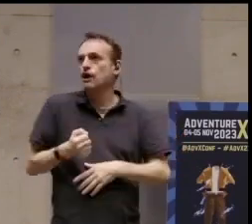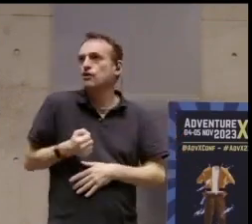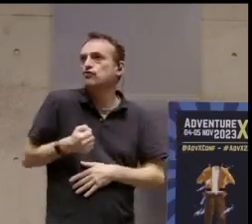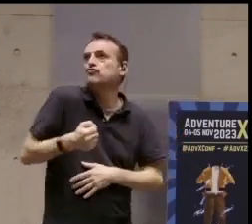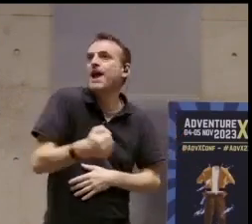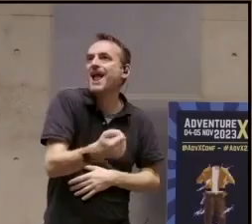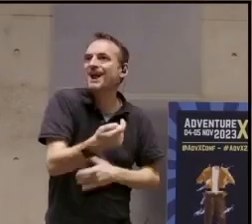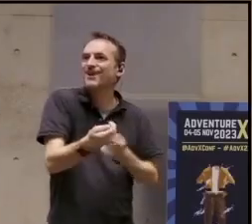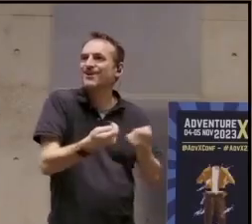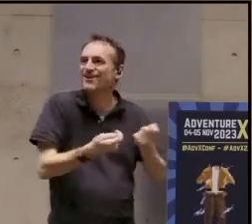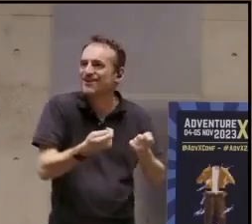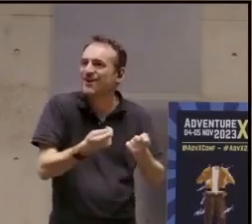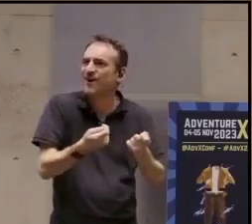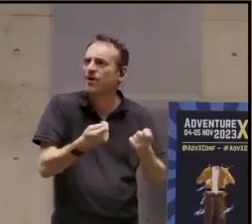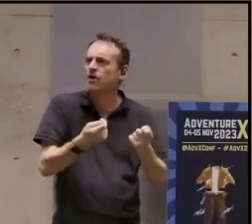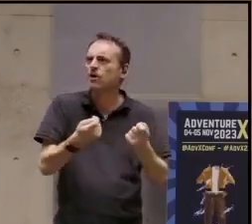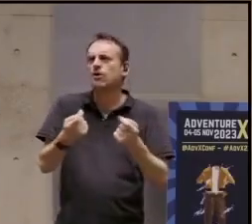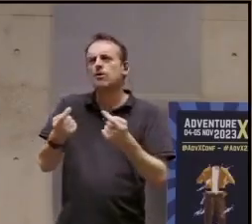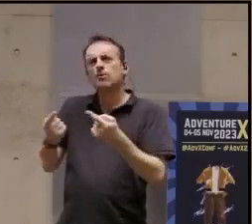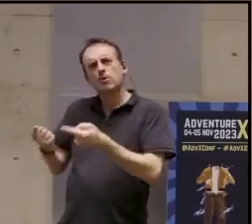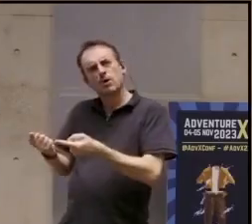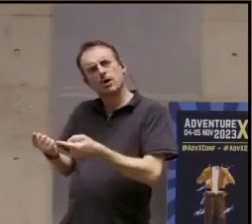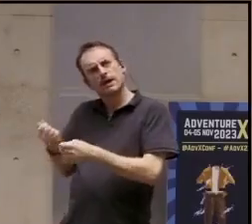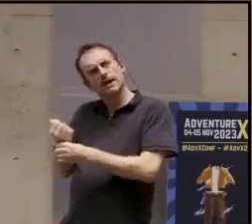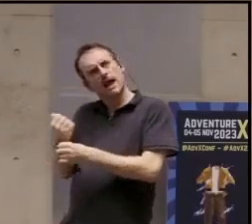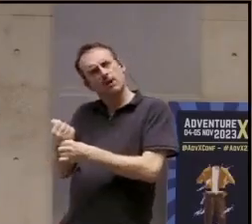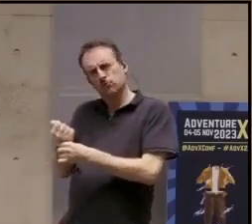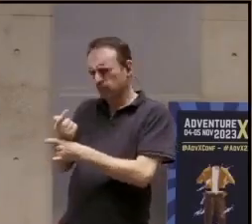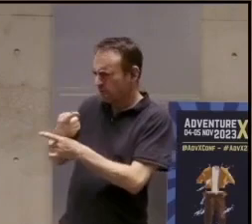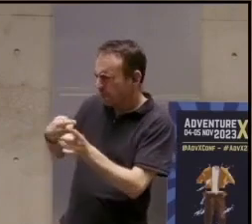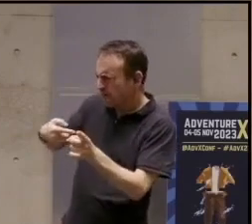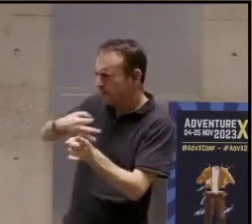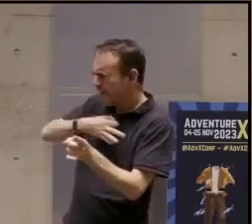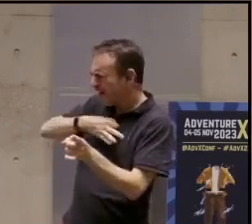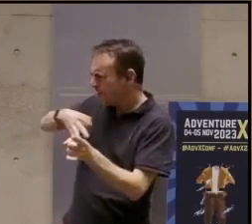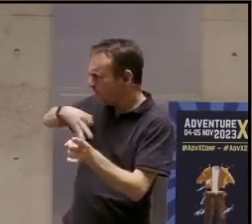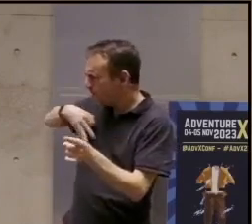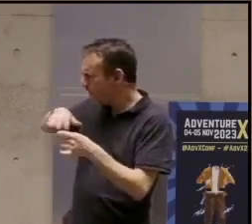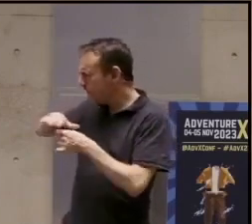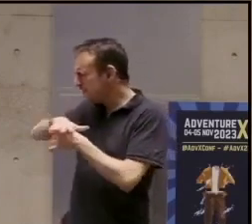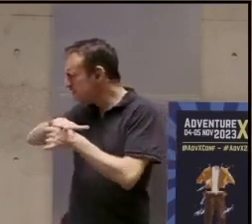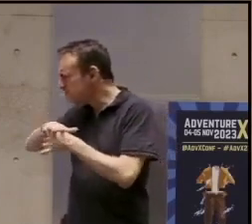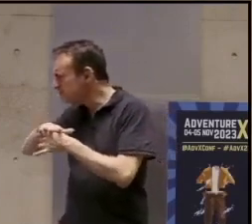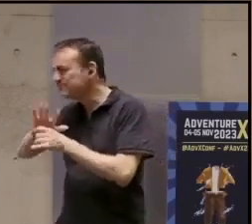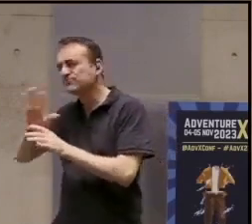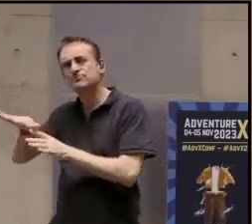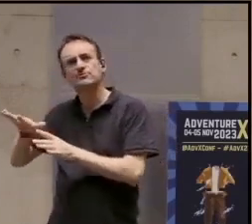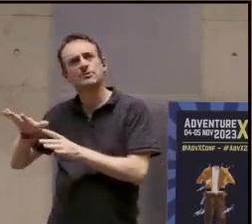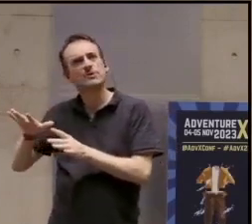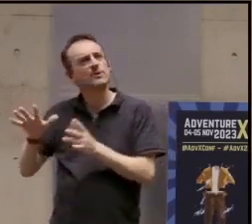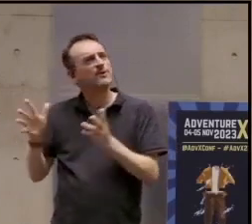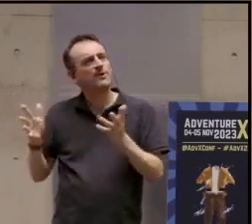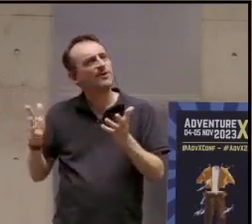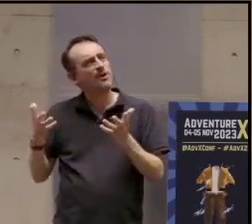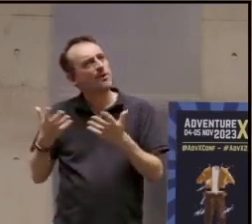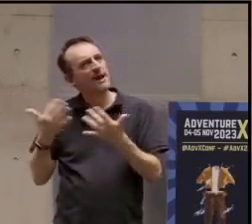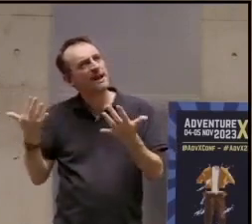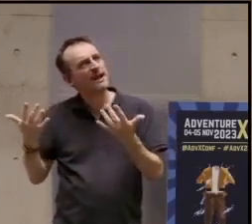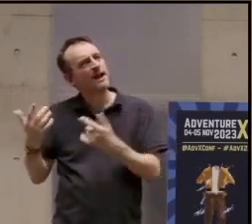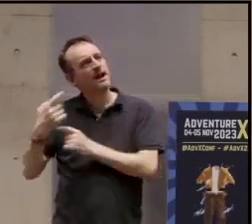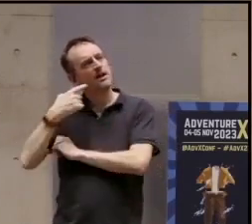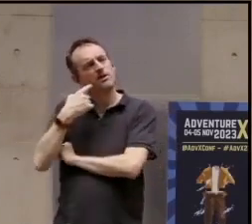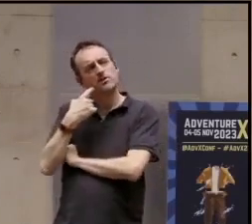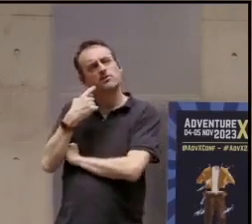not as many games about medical conditions. As to the why, rather, I